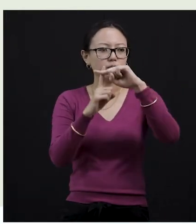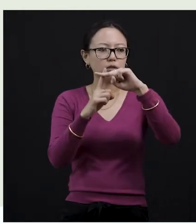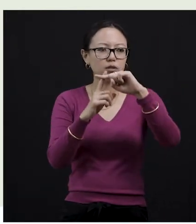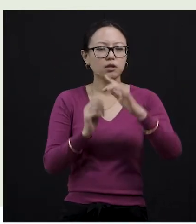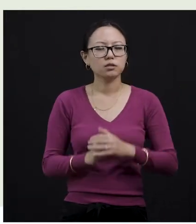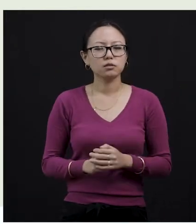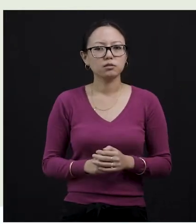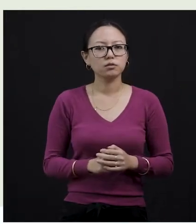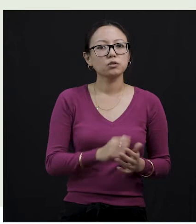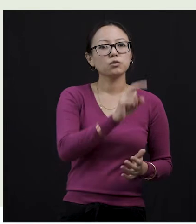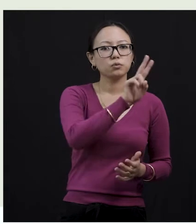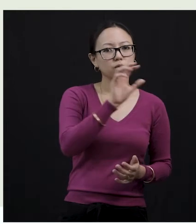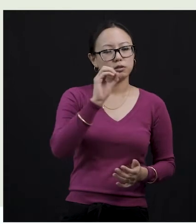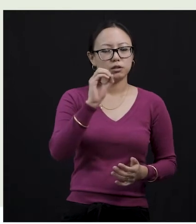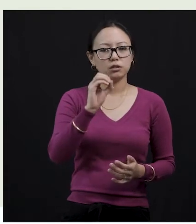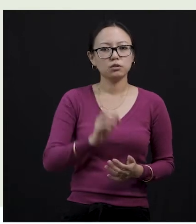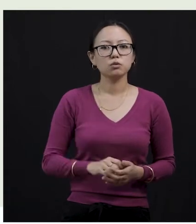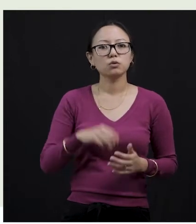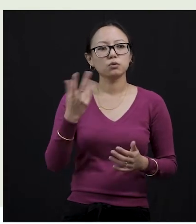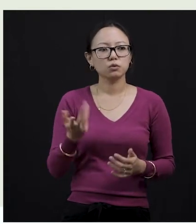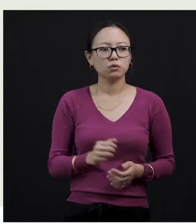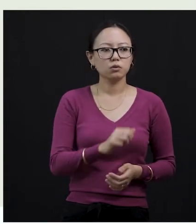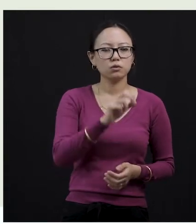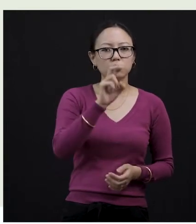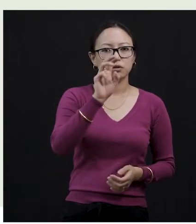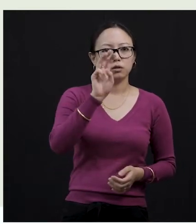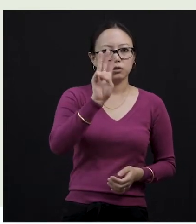you'll get 20, right? So the total amount is how much?